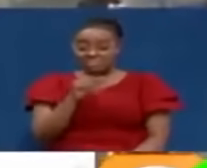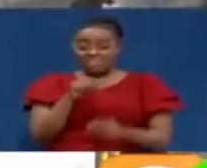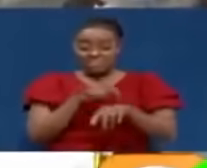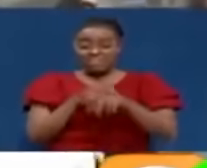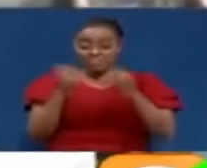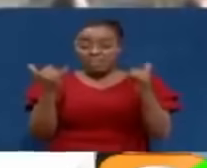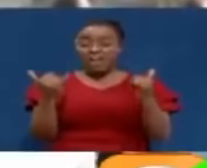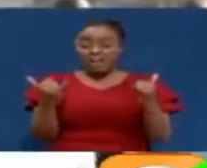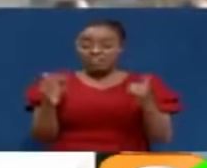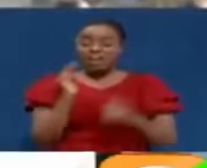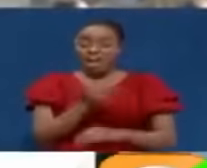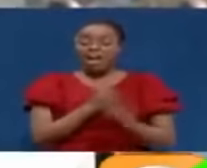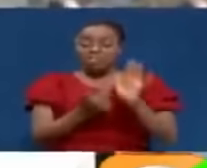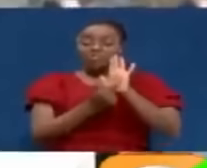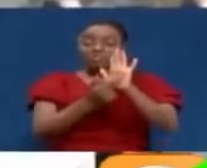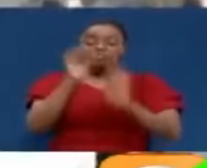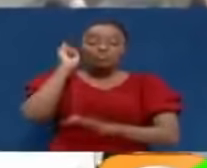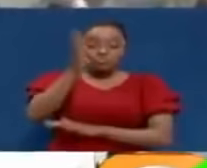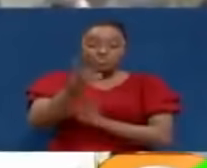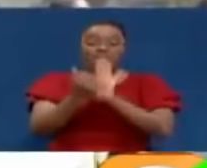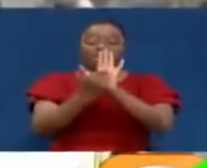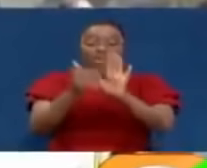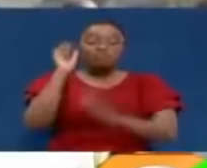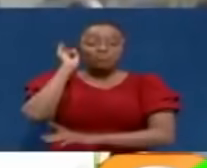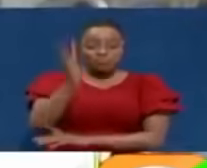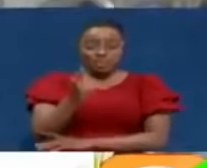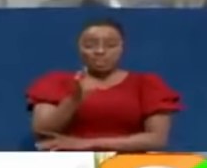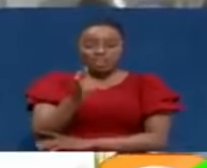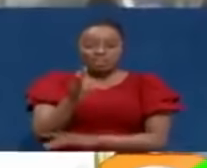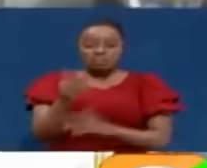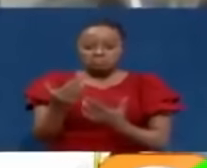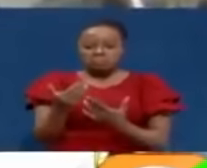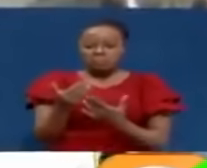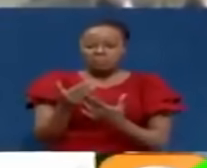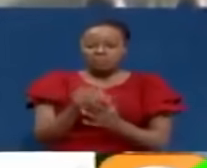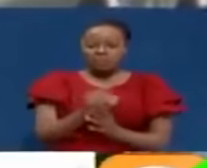Safari hii tutawaonyesha ya kwamba